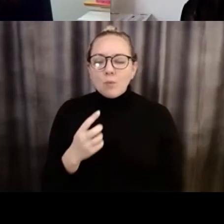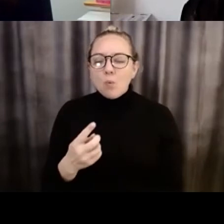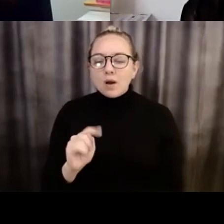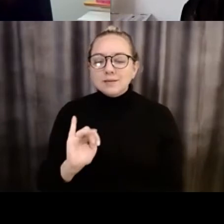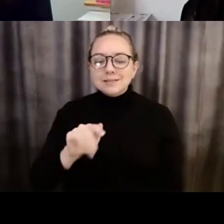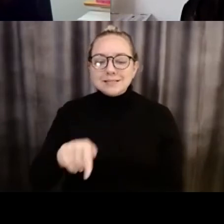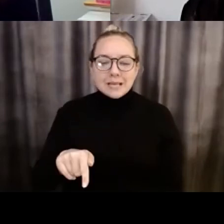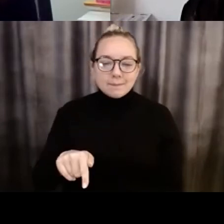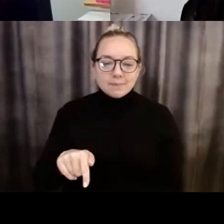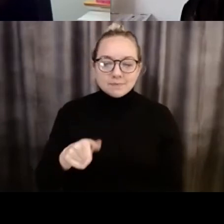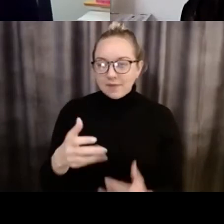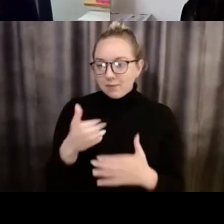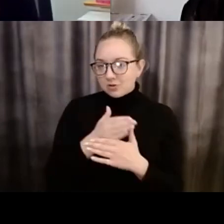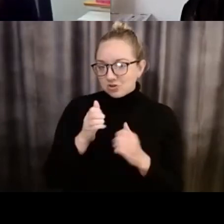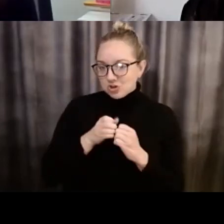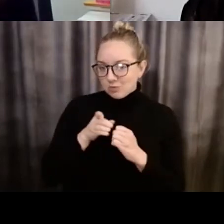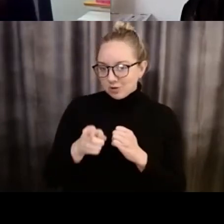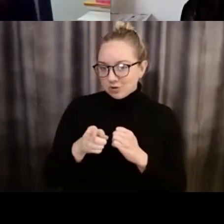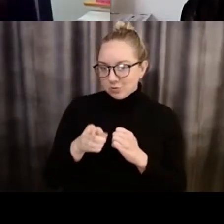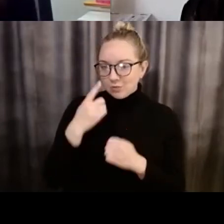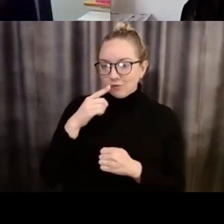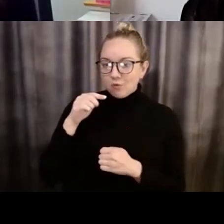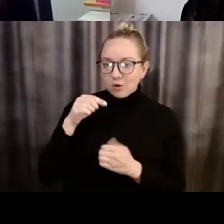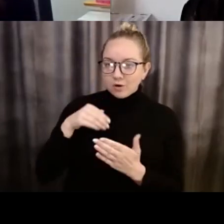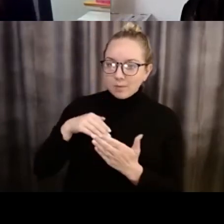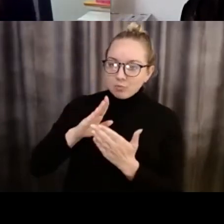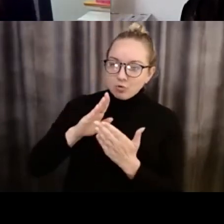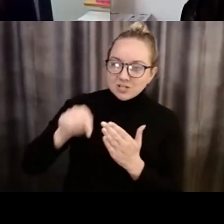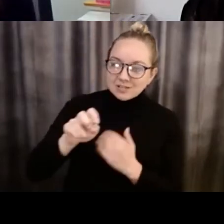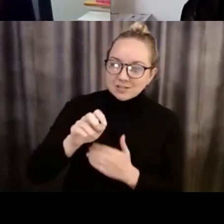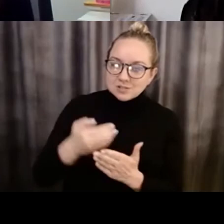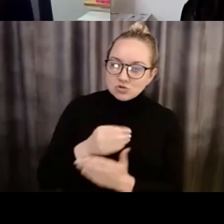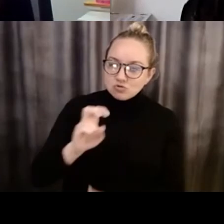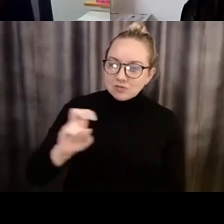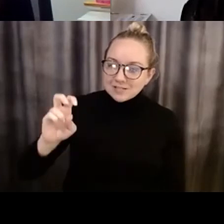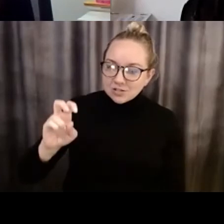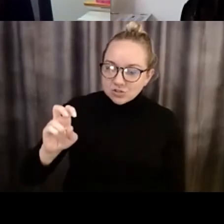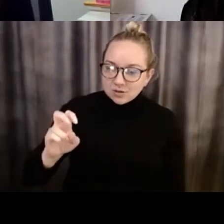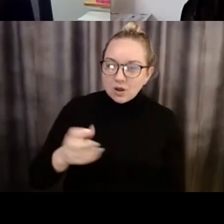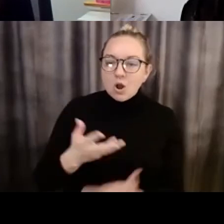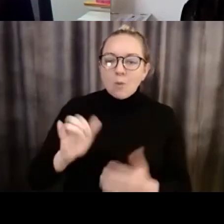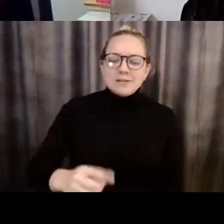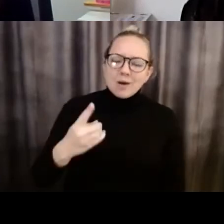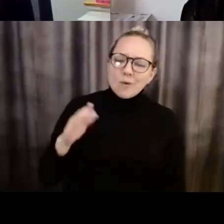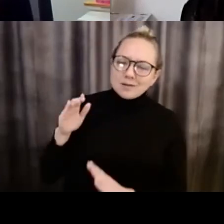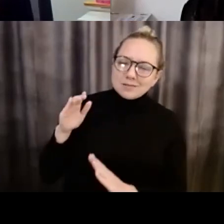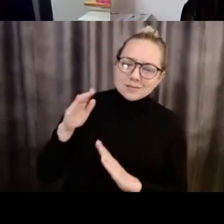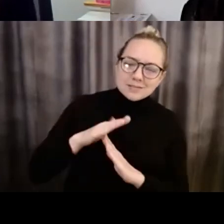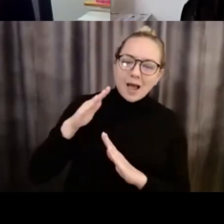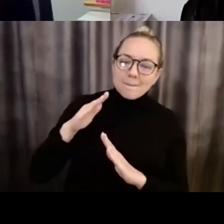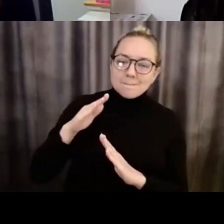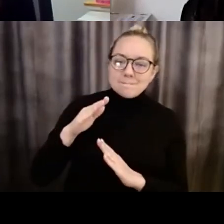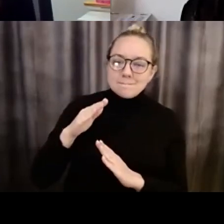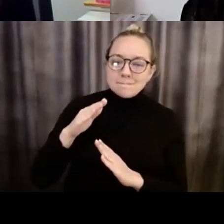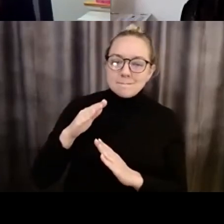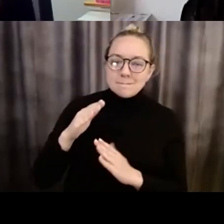about approaching this new transition, what would that tip, piece of advice be? So